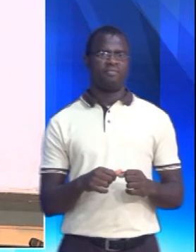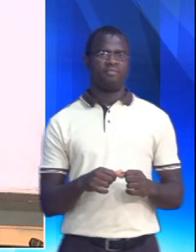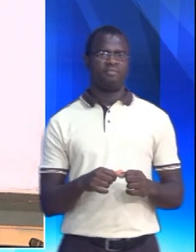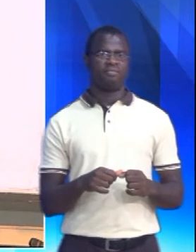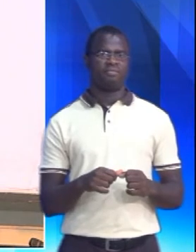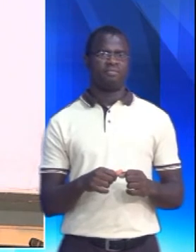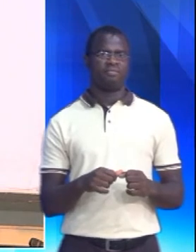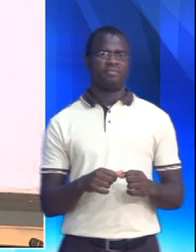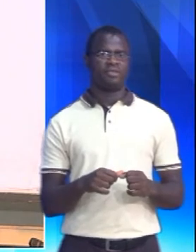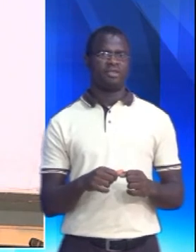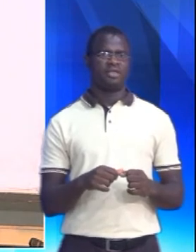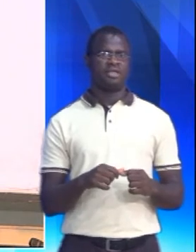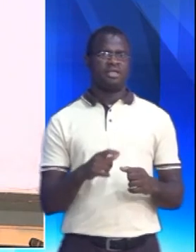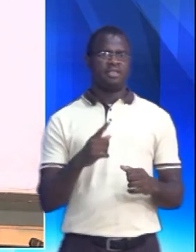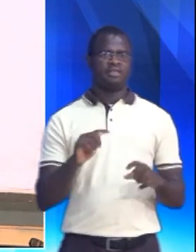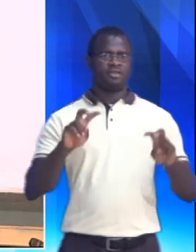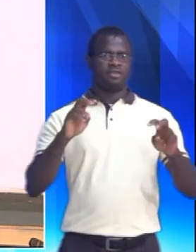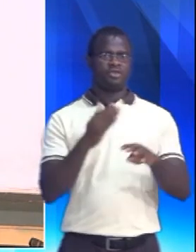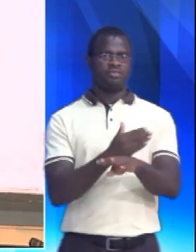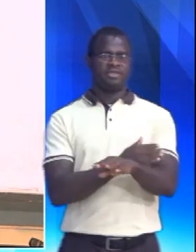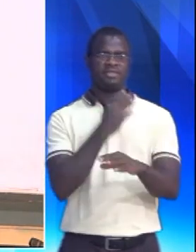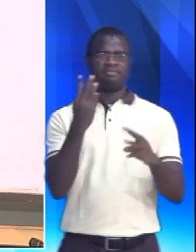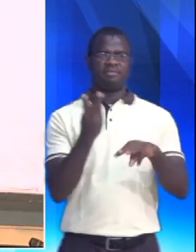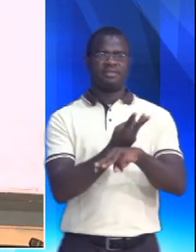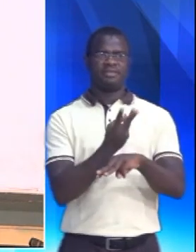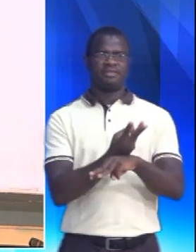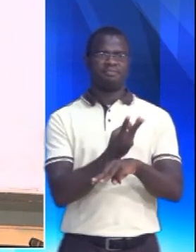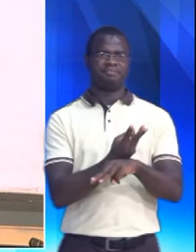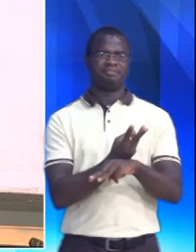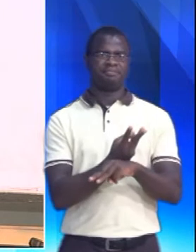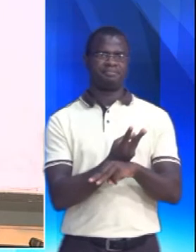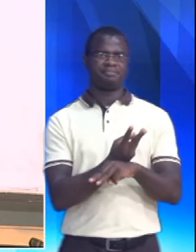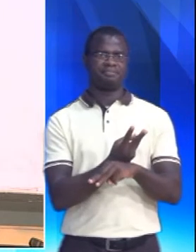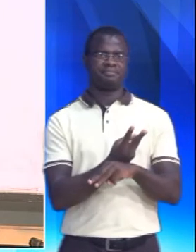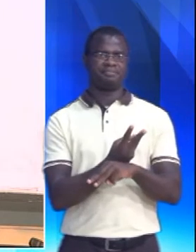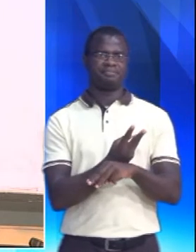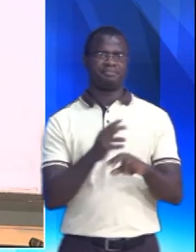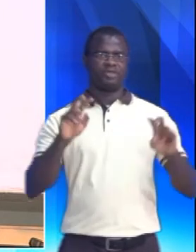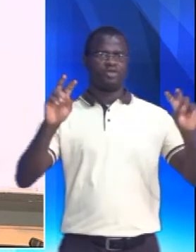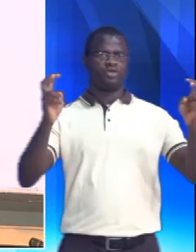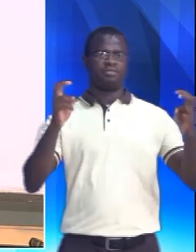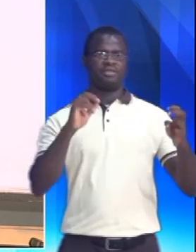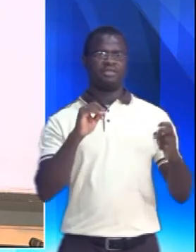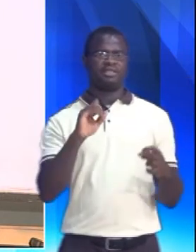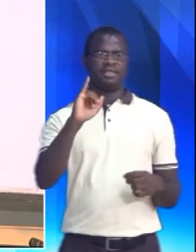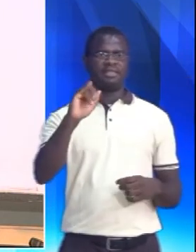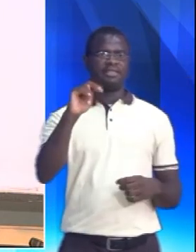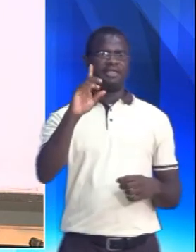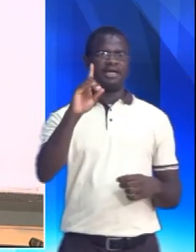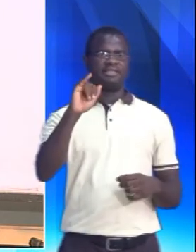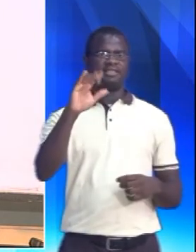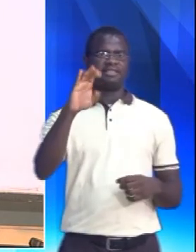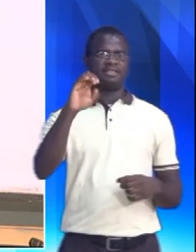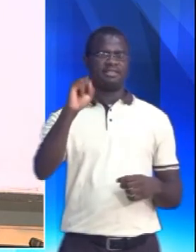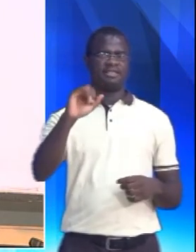The subject is mathematics, and our topic is